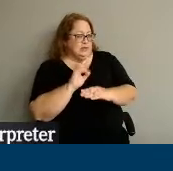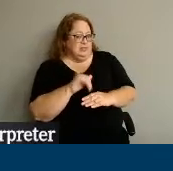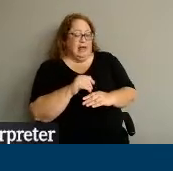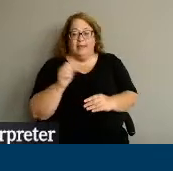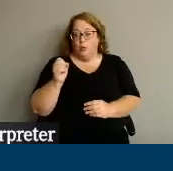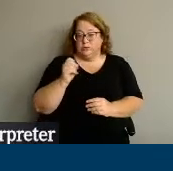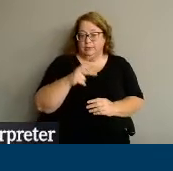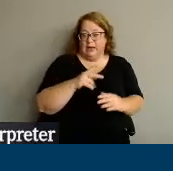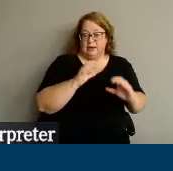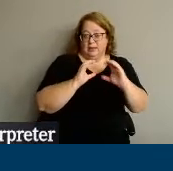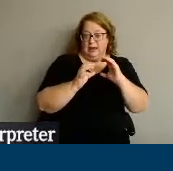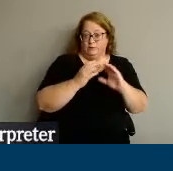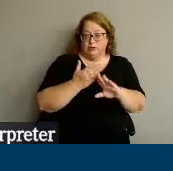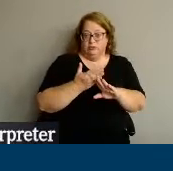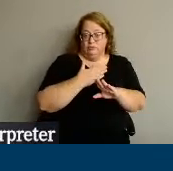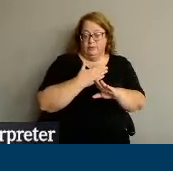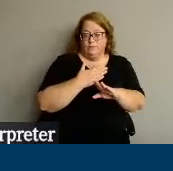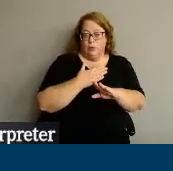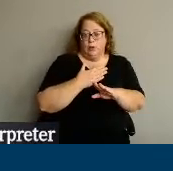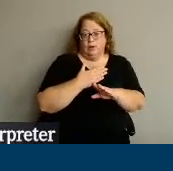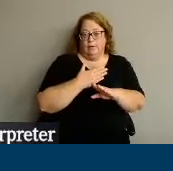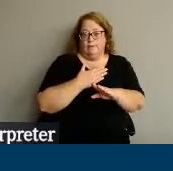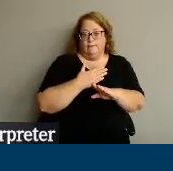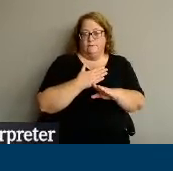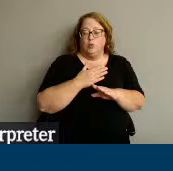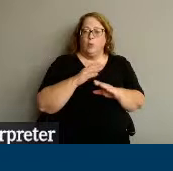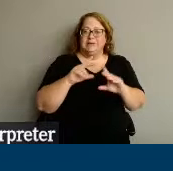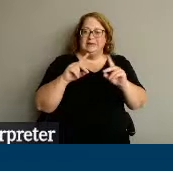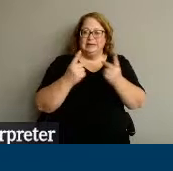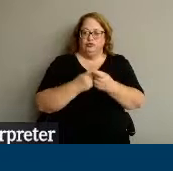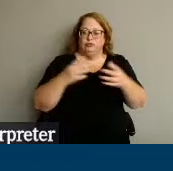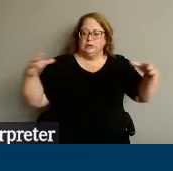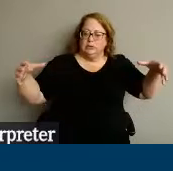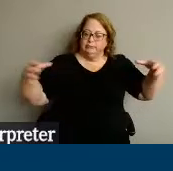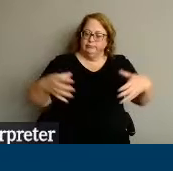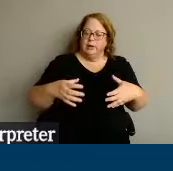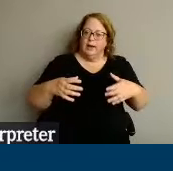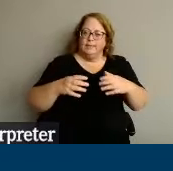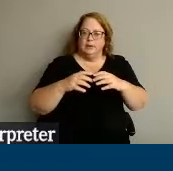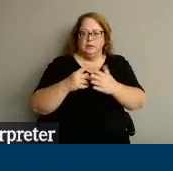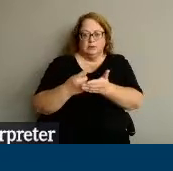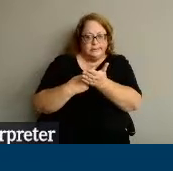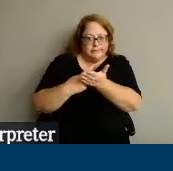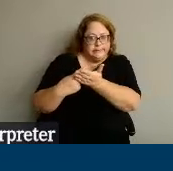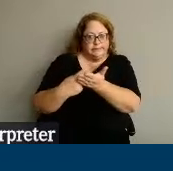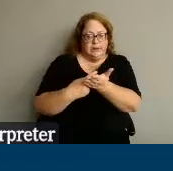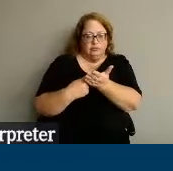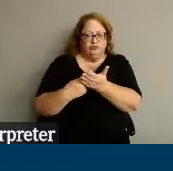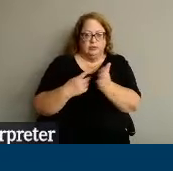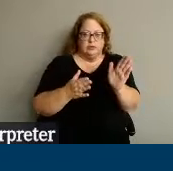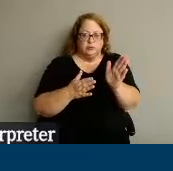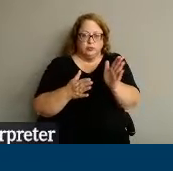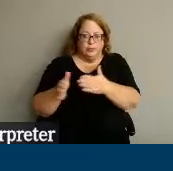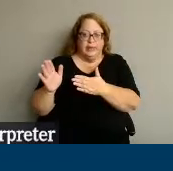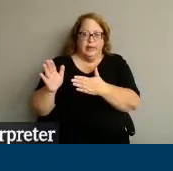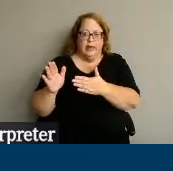goes back to the conversation early of bringing those districts together Right. at a table, having conversations to